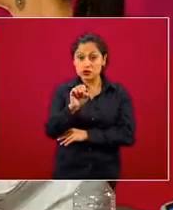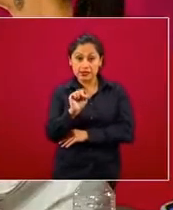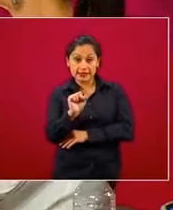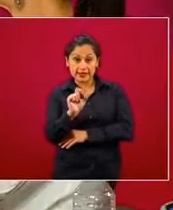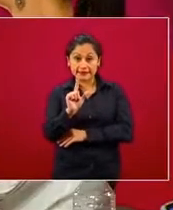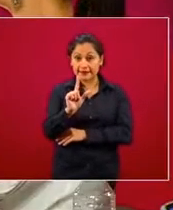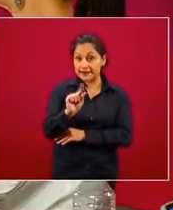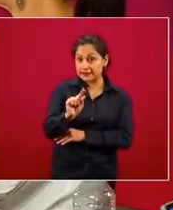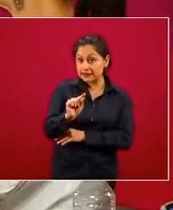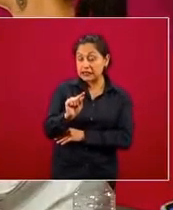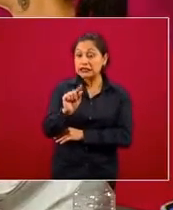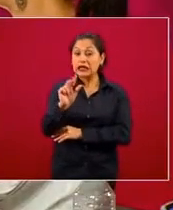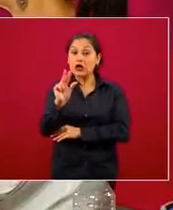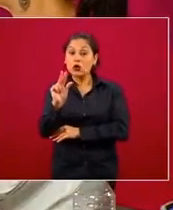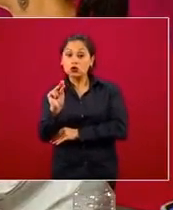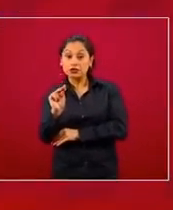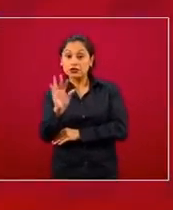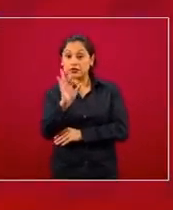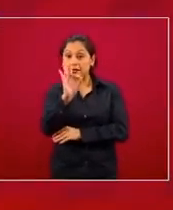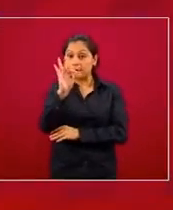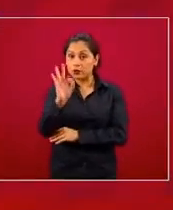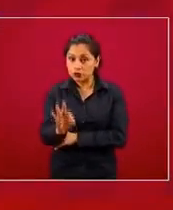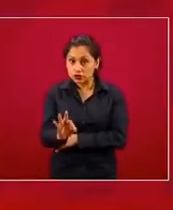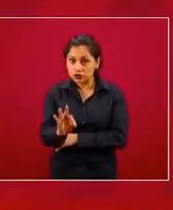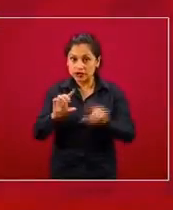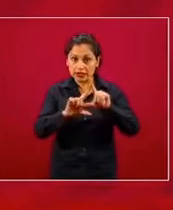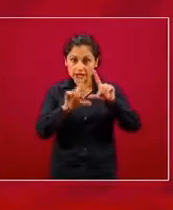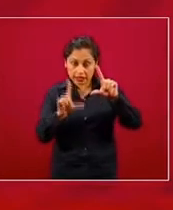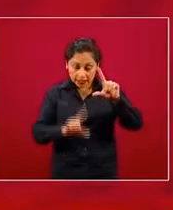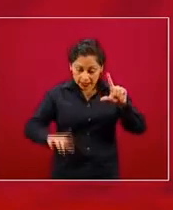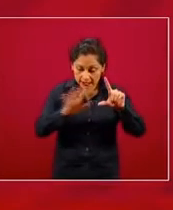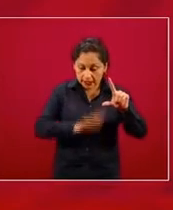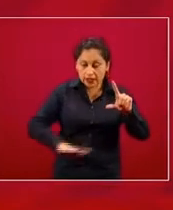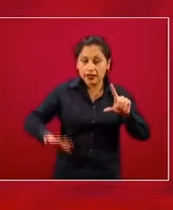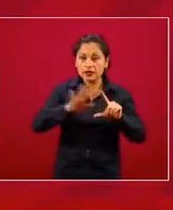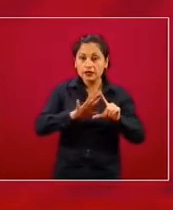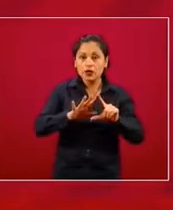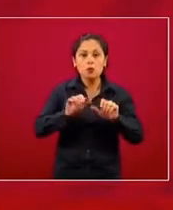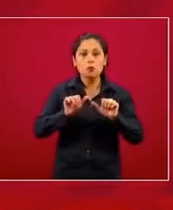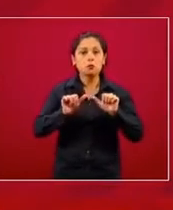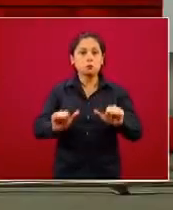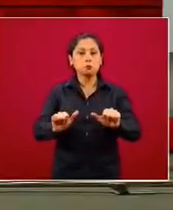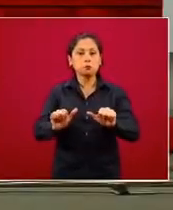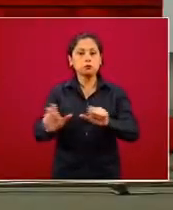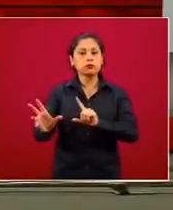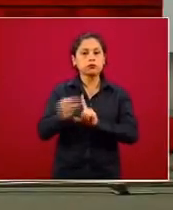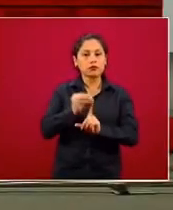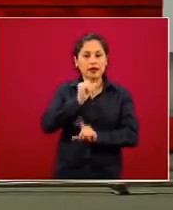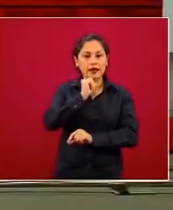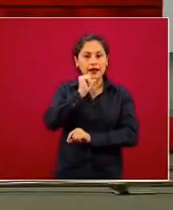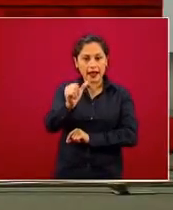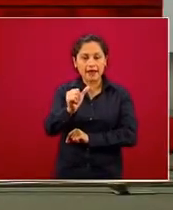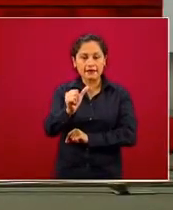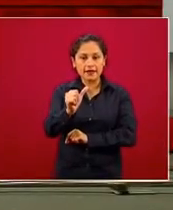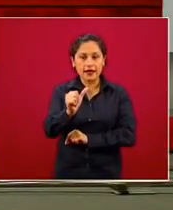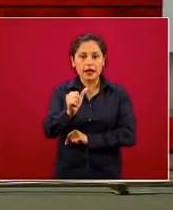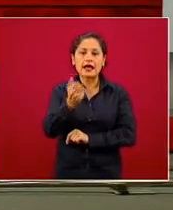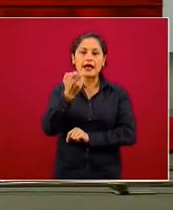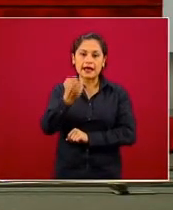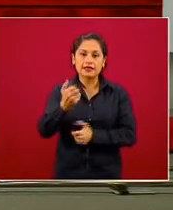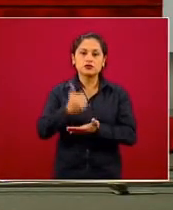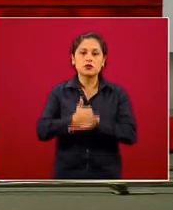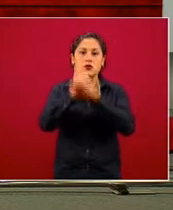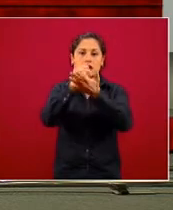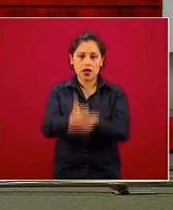up to 80% of the total population to become immune. This is all in the hypothesis that has not